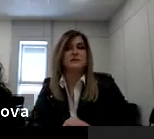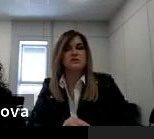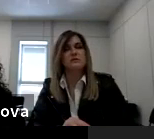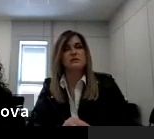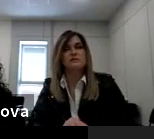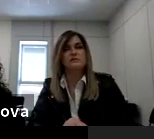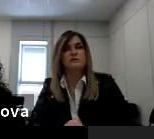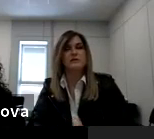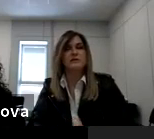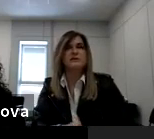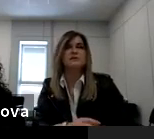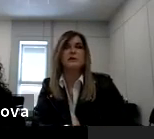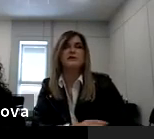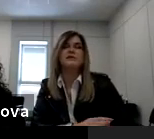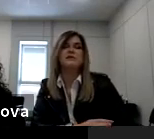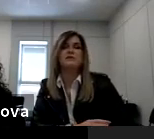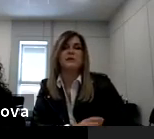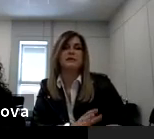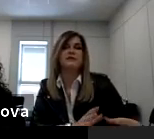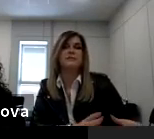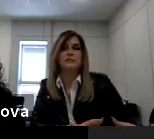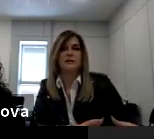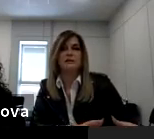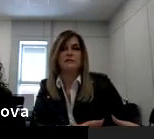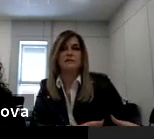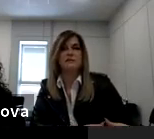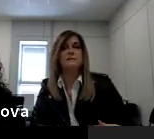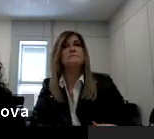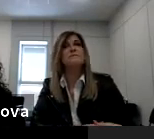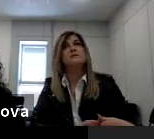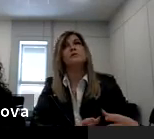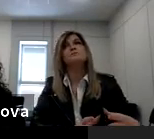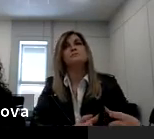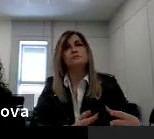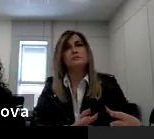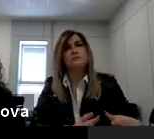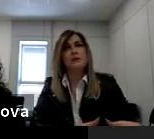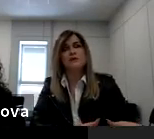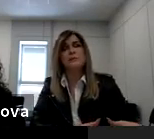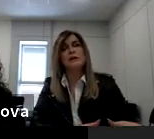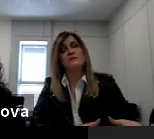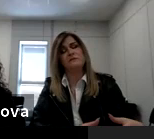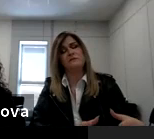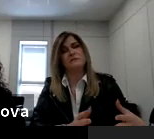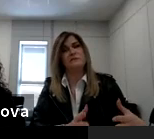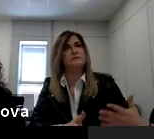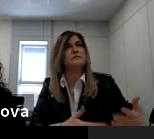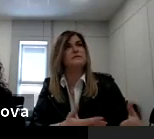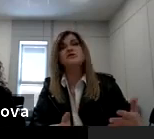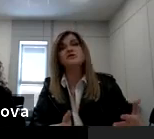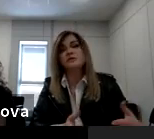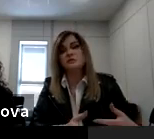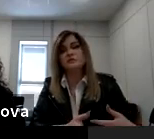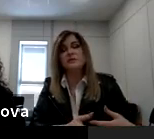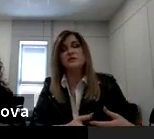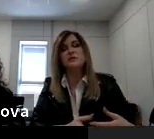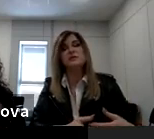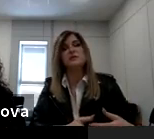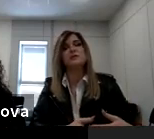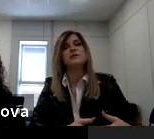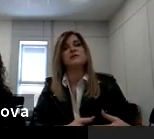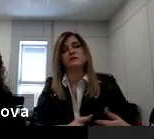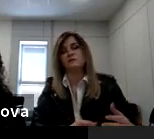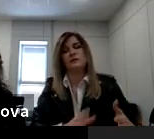it's a special types of optics. That's why we decided to make a separate line for this. So the main features of